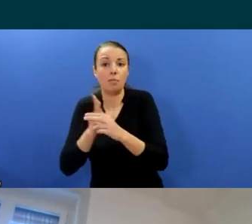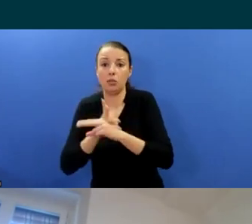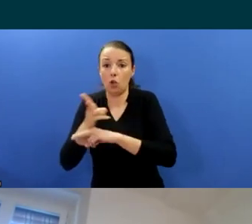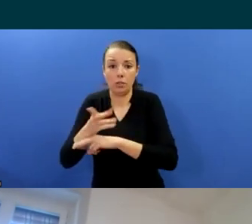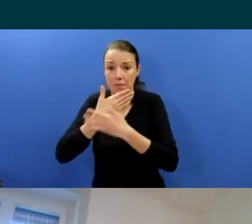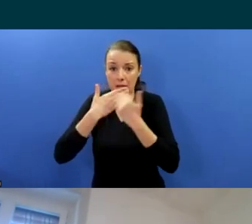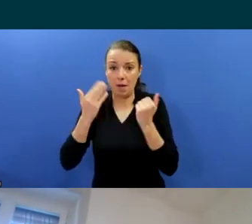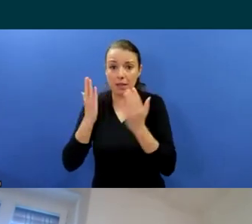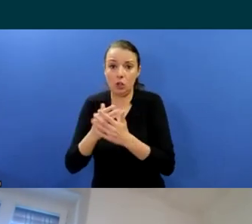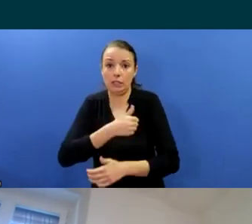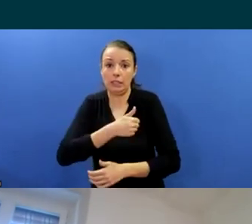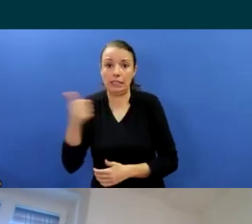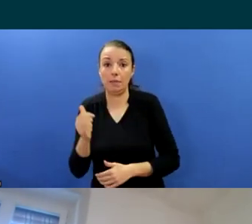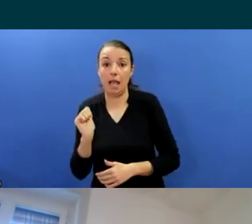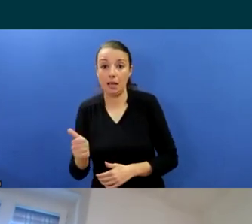or